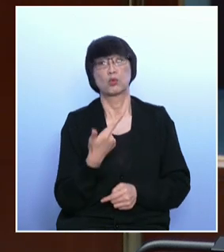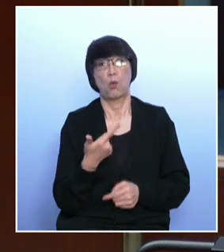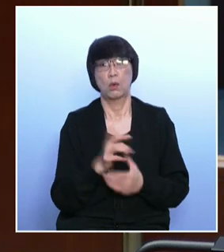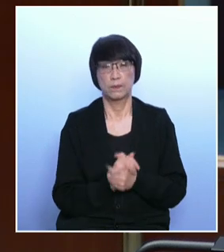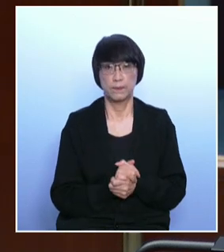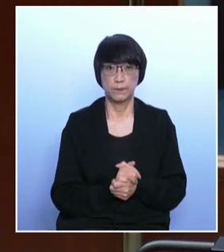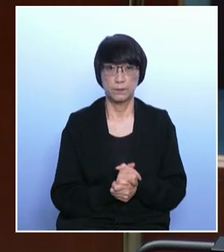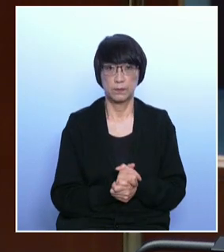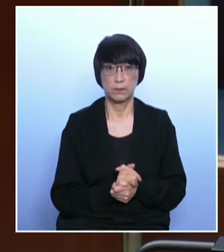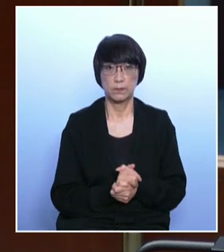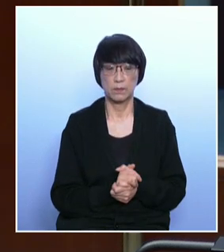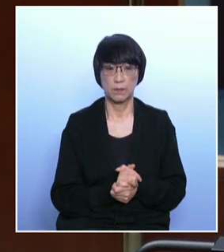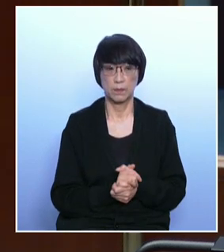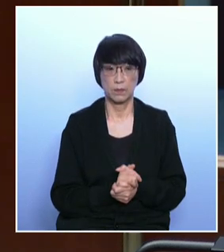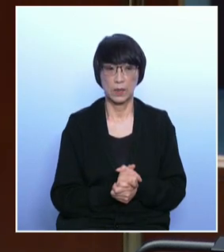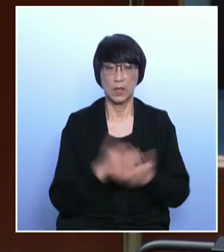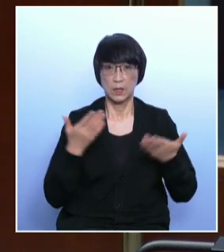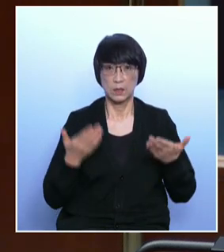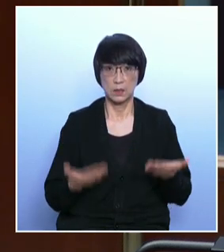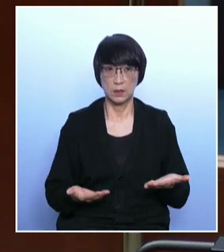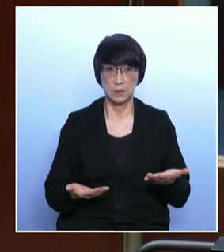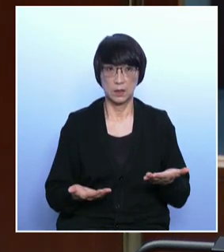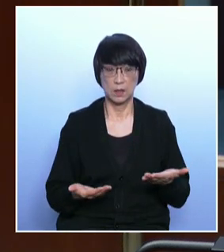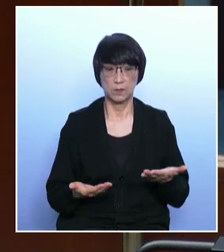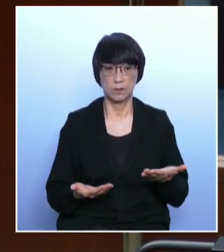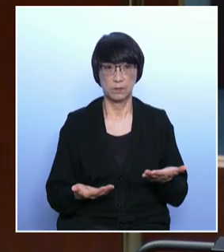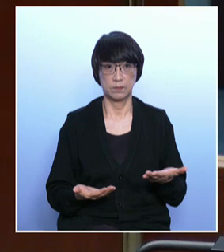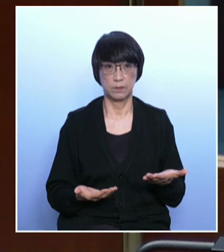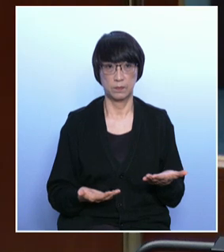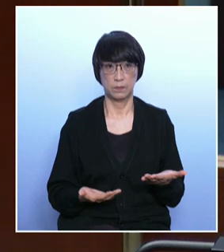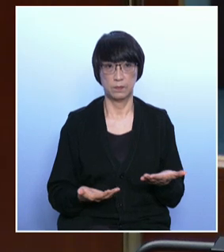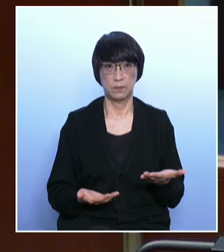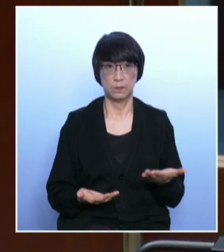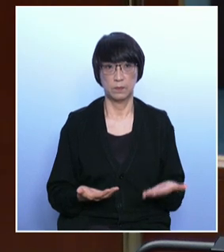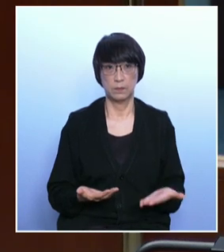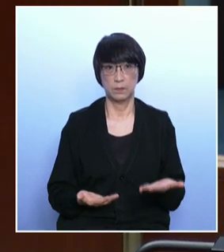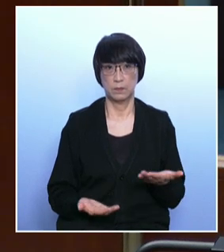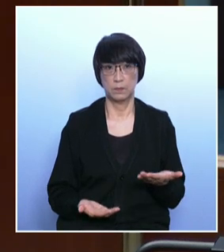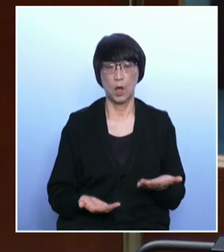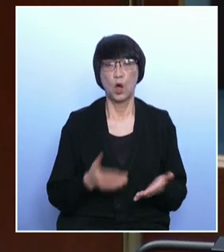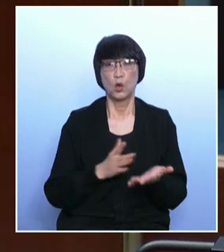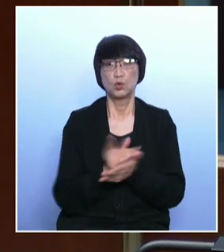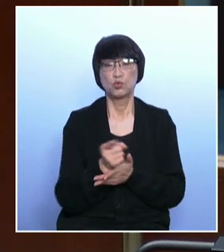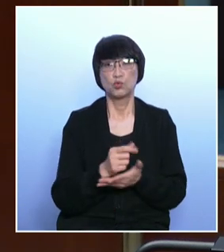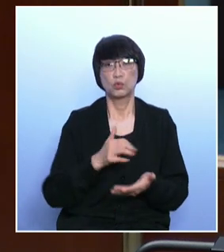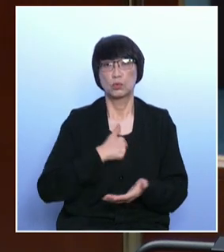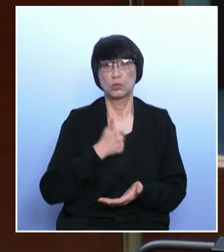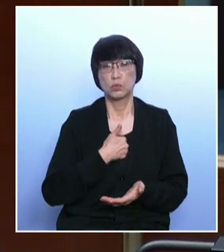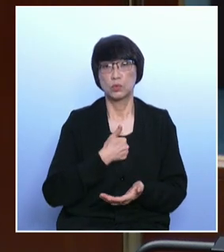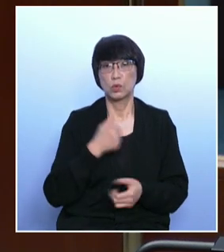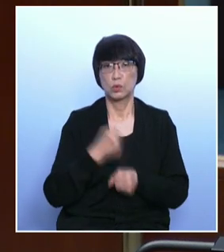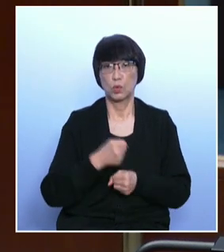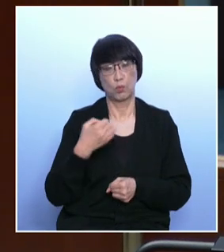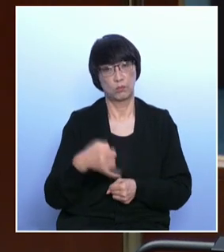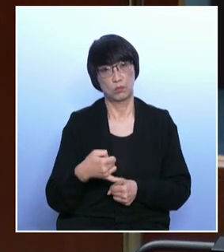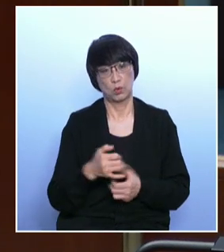You need a lot of manpower to take forward different policy initiatives. They may not be existing talents